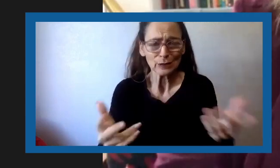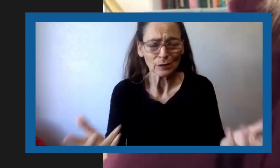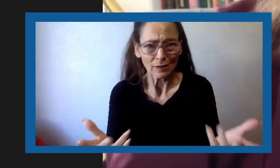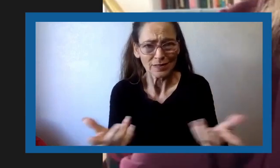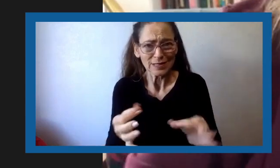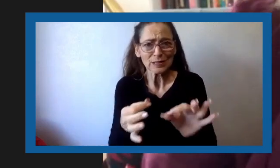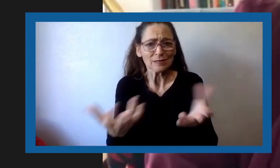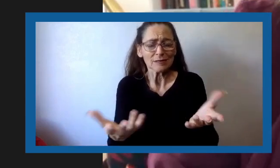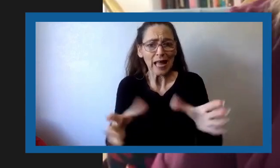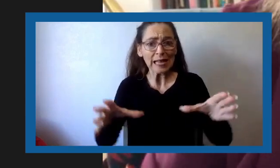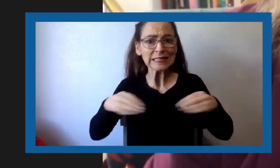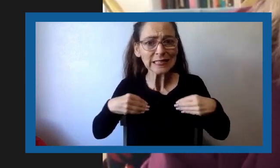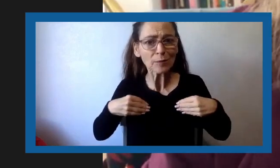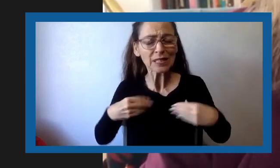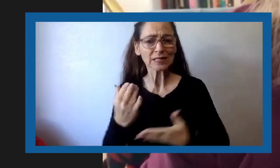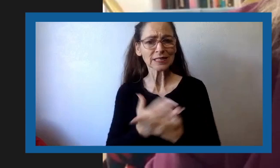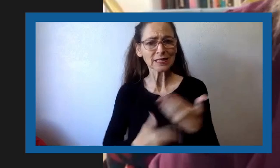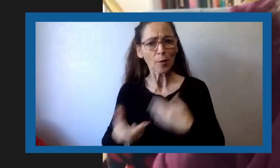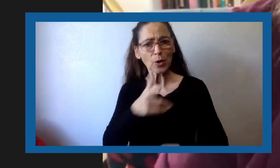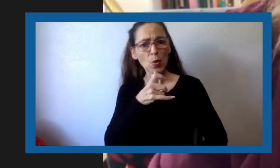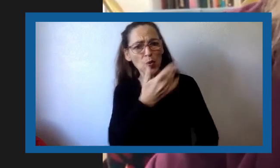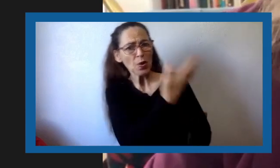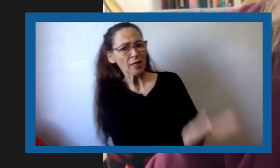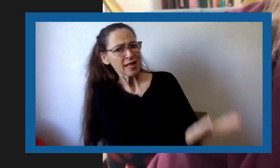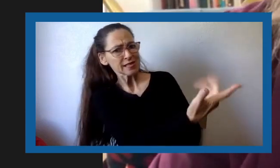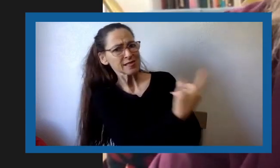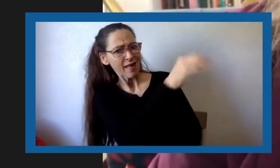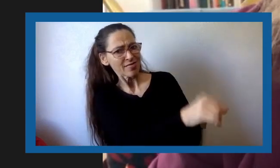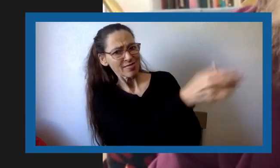just accepting someone for who they say they are.